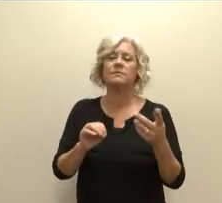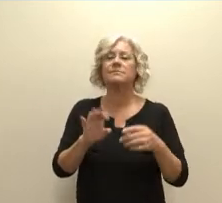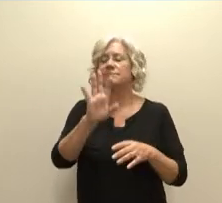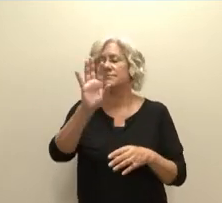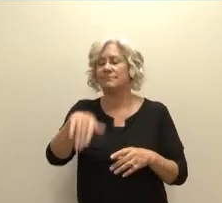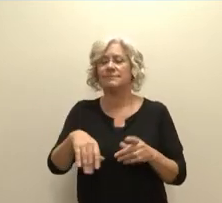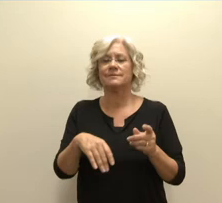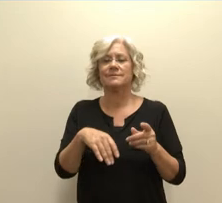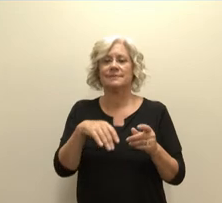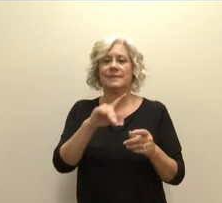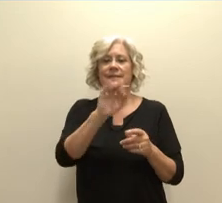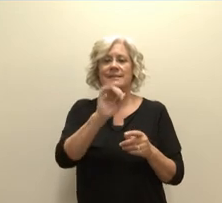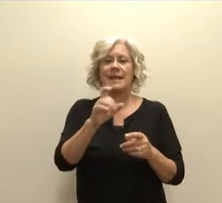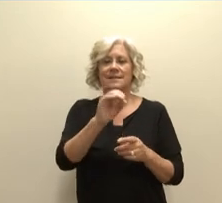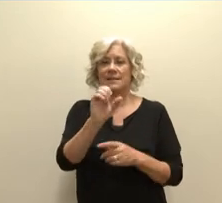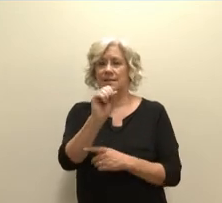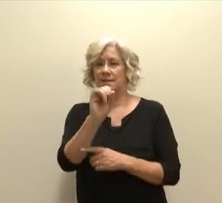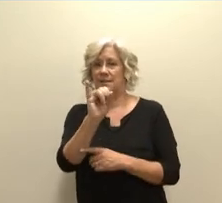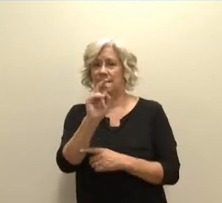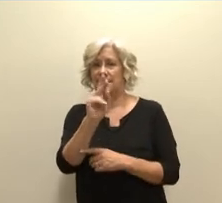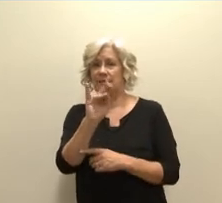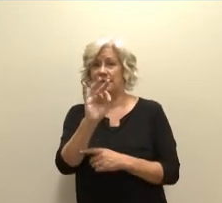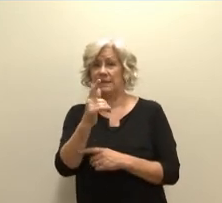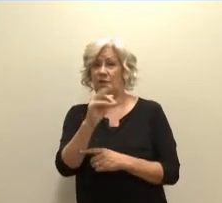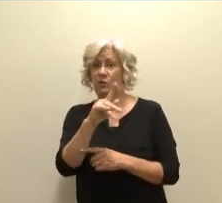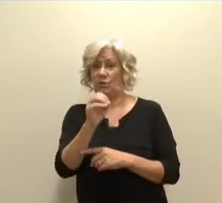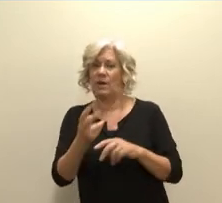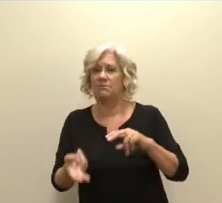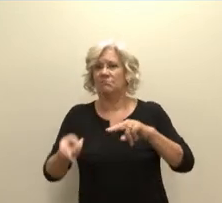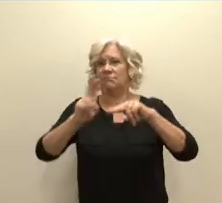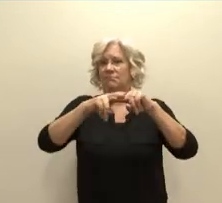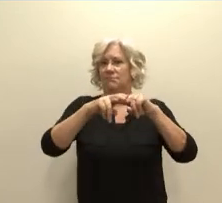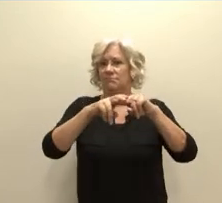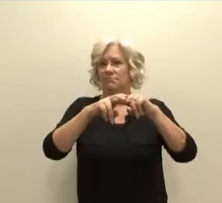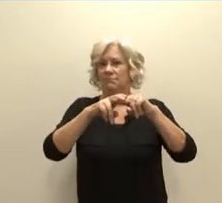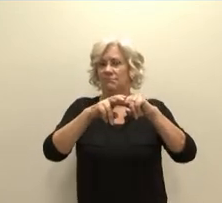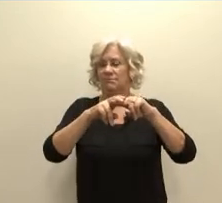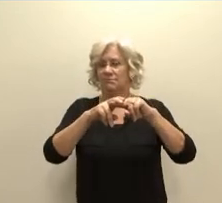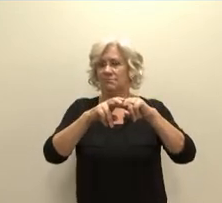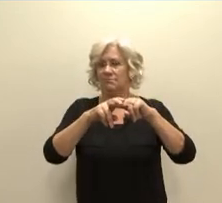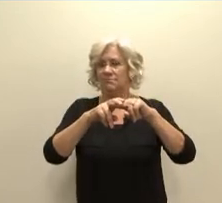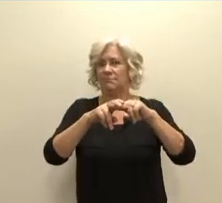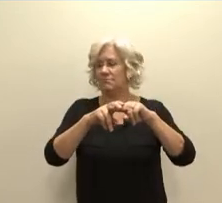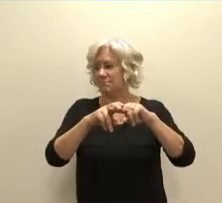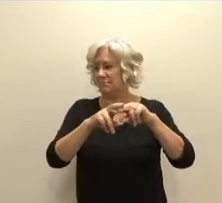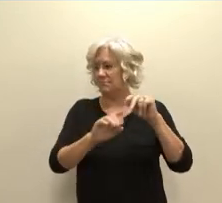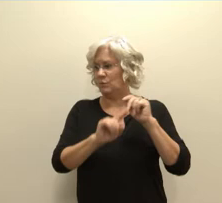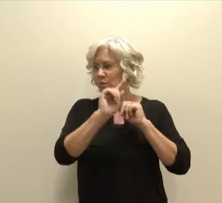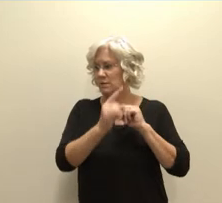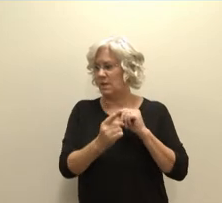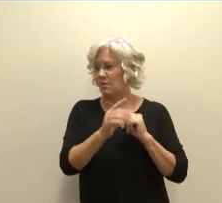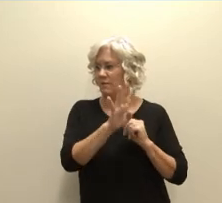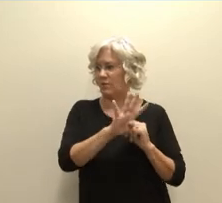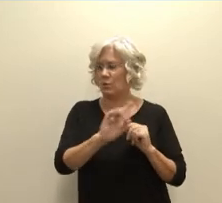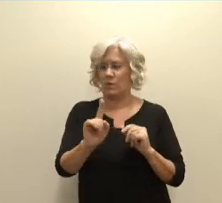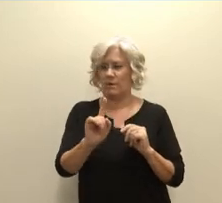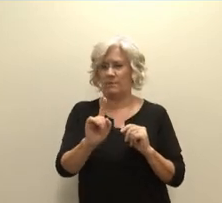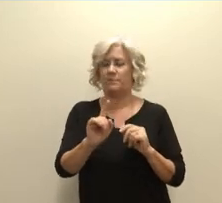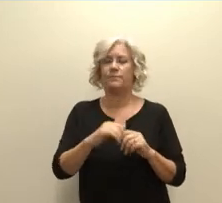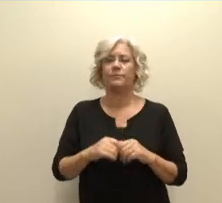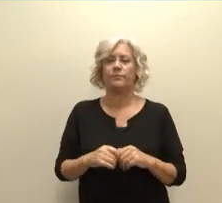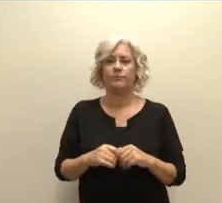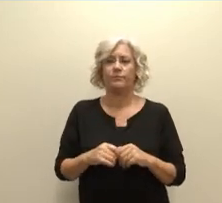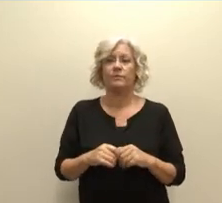tax rate of $1.41. The rate to maintain the same level